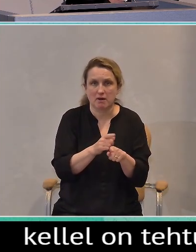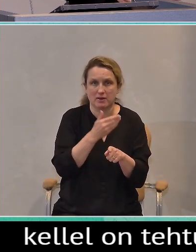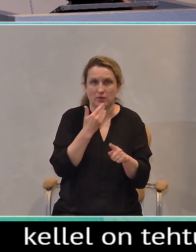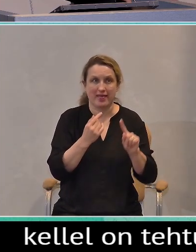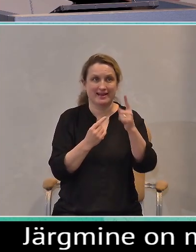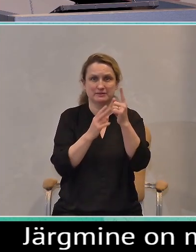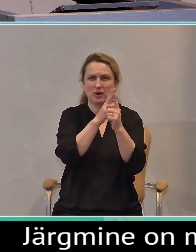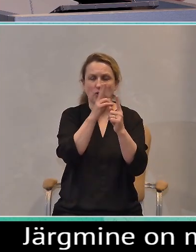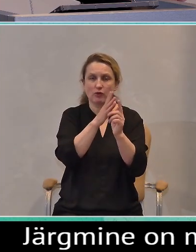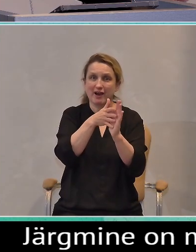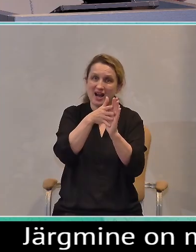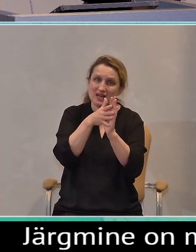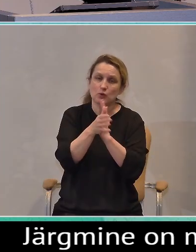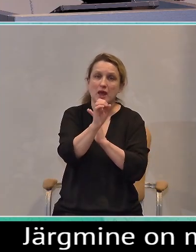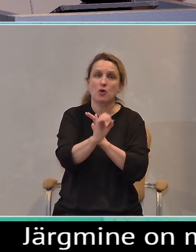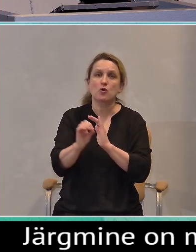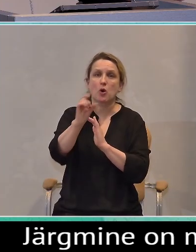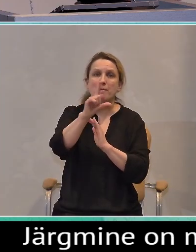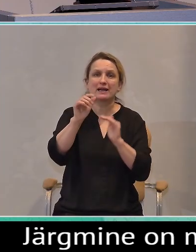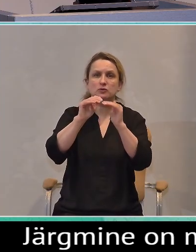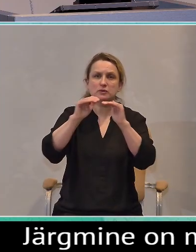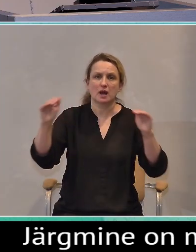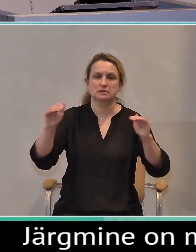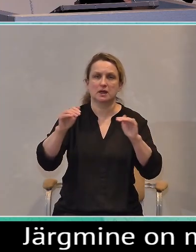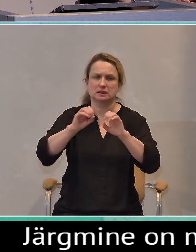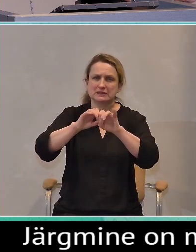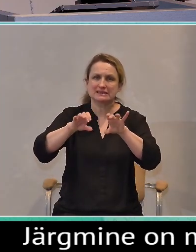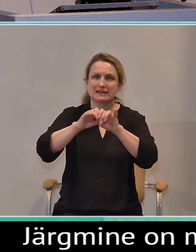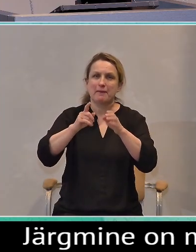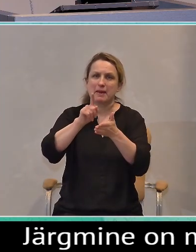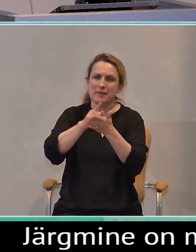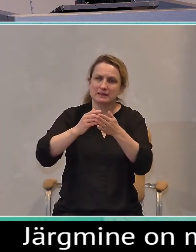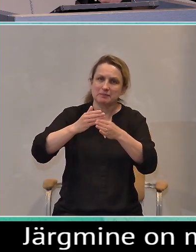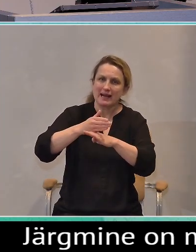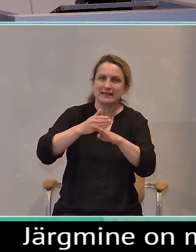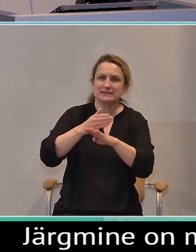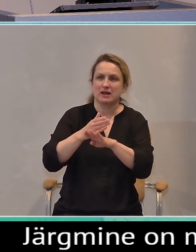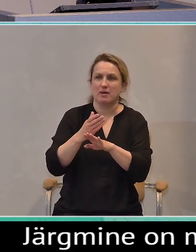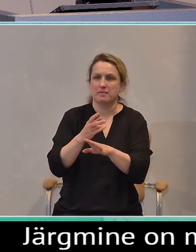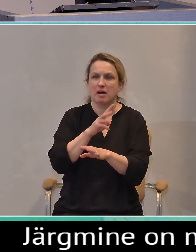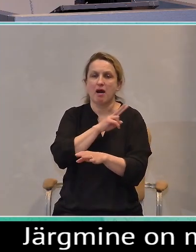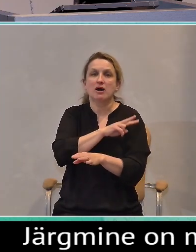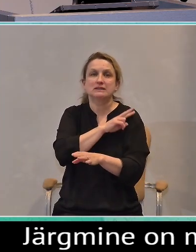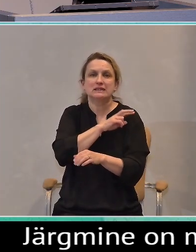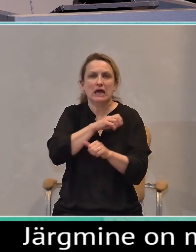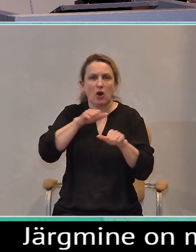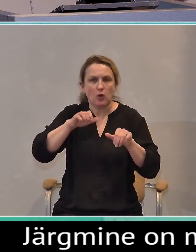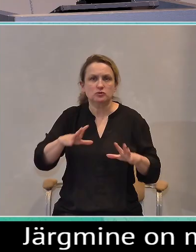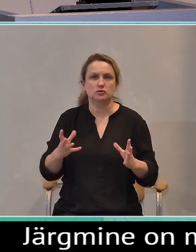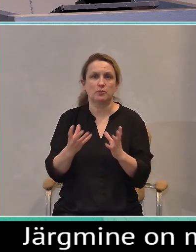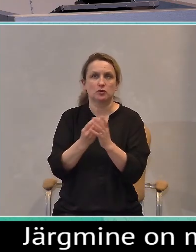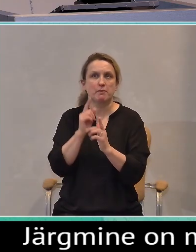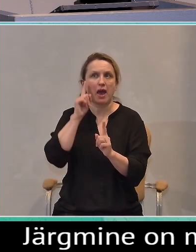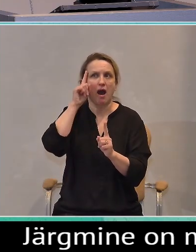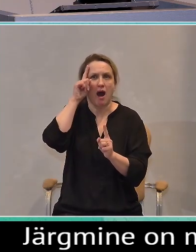But coming back to the top code, it is emphasized